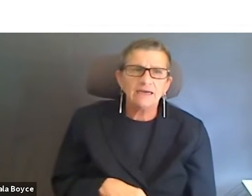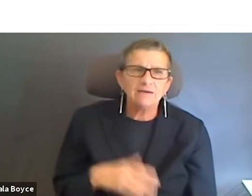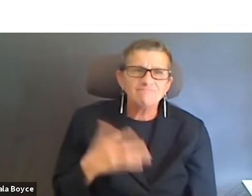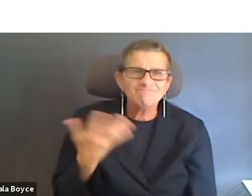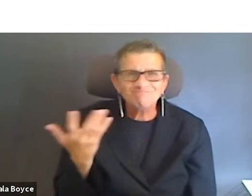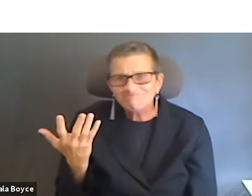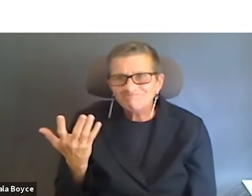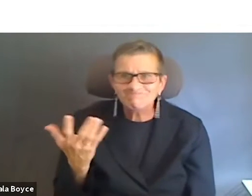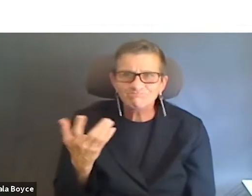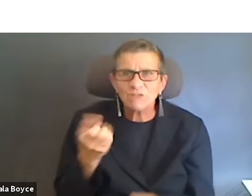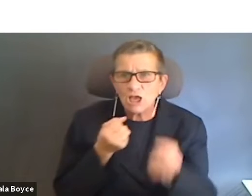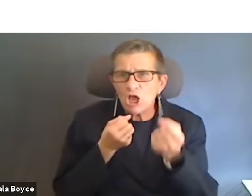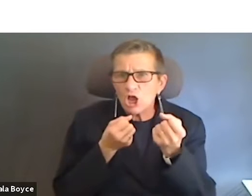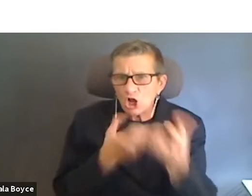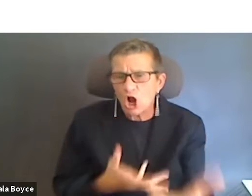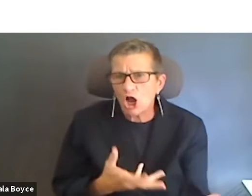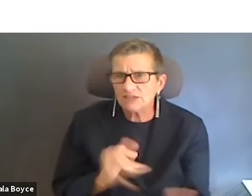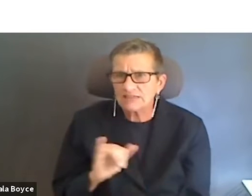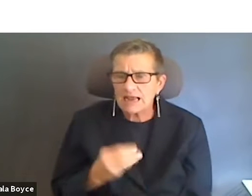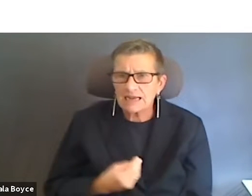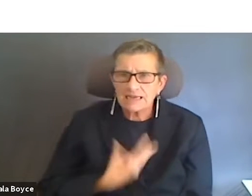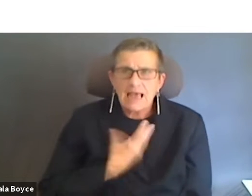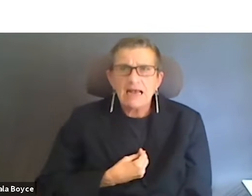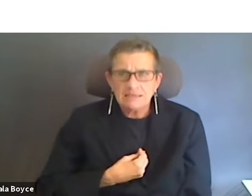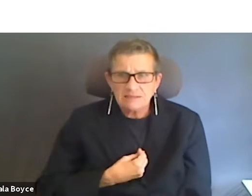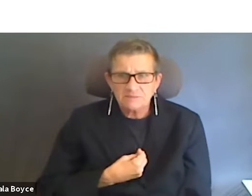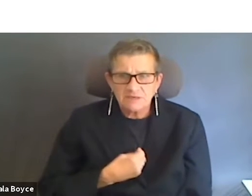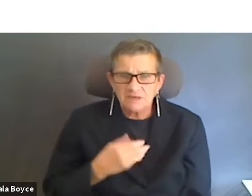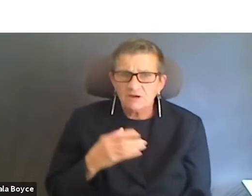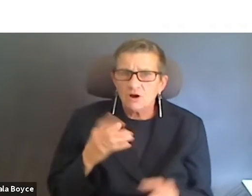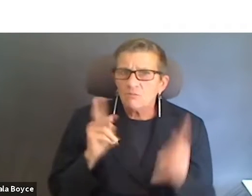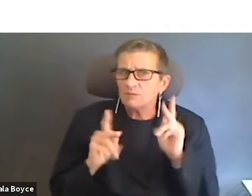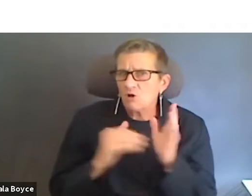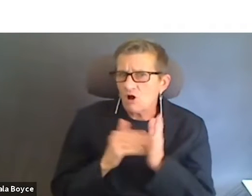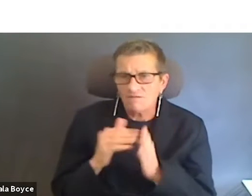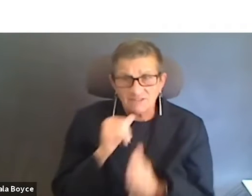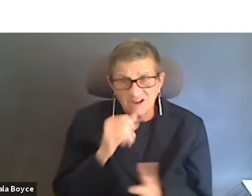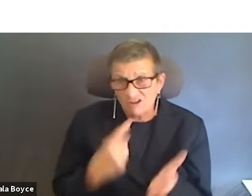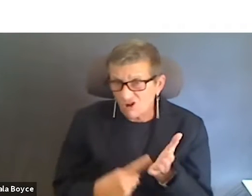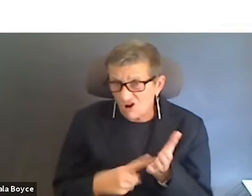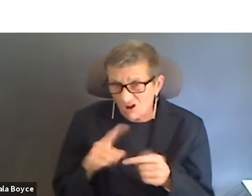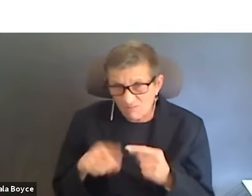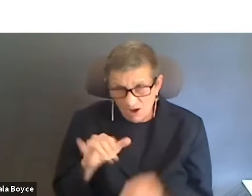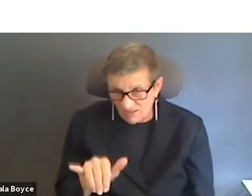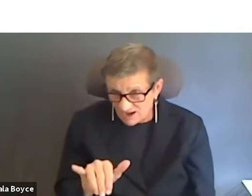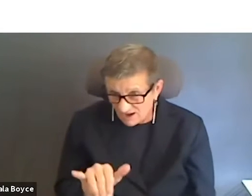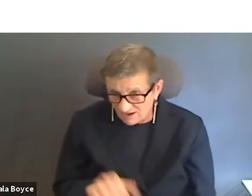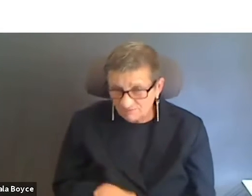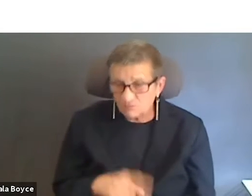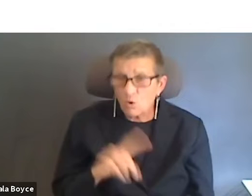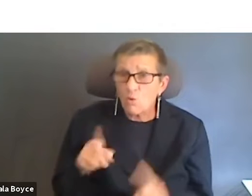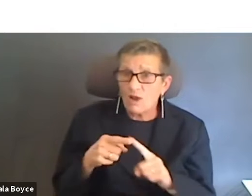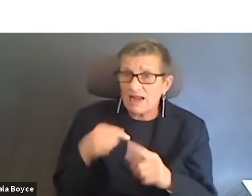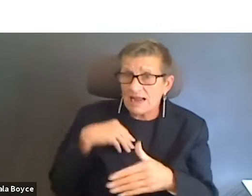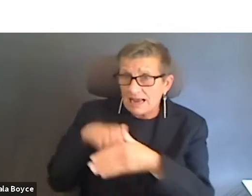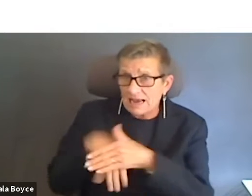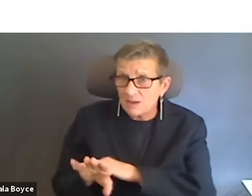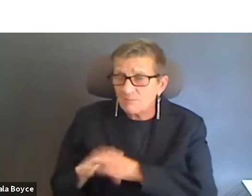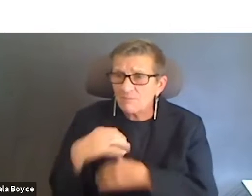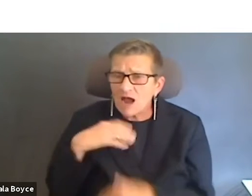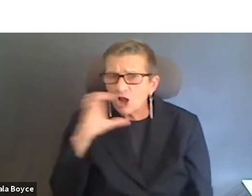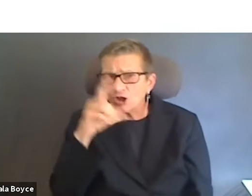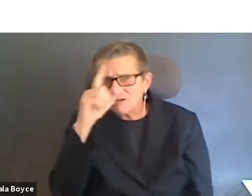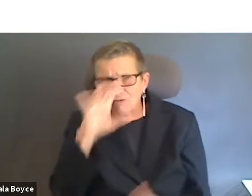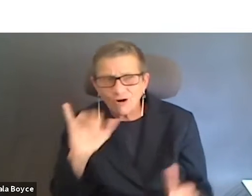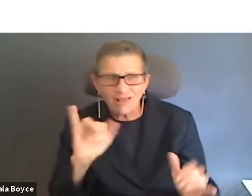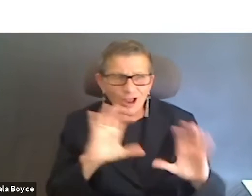something that causes a gasp. People don't often talk about it. And so I came in looking for an affinity group.